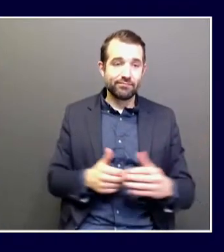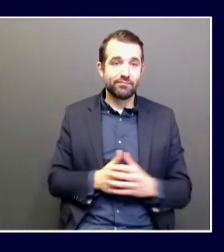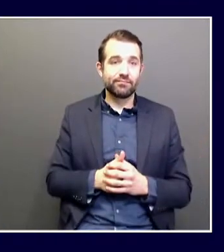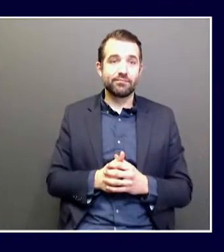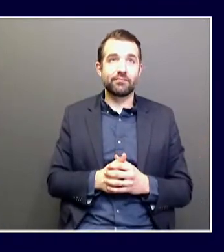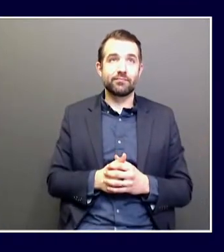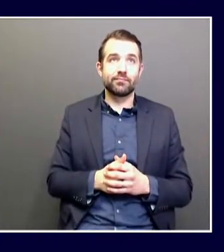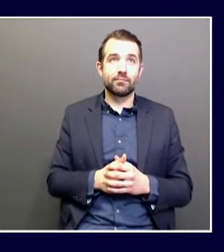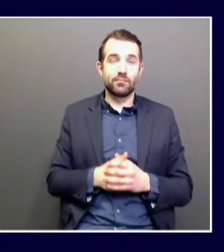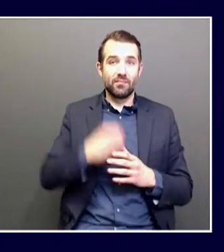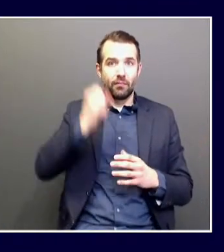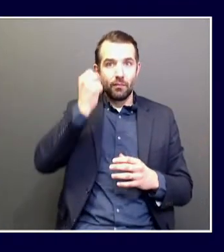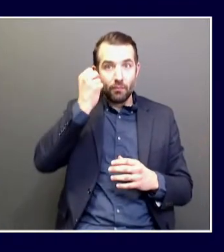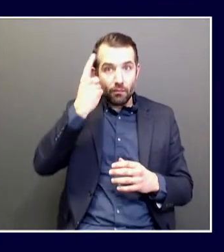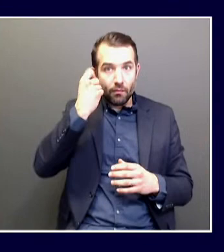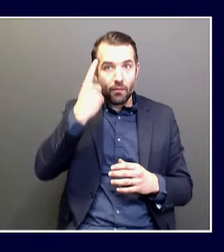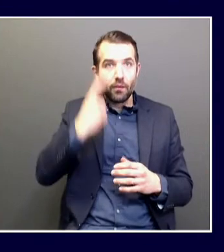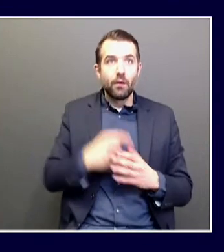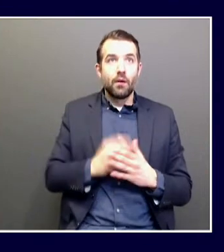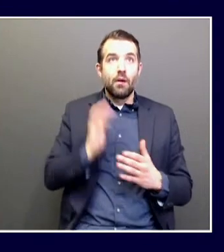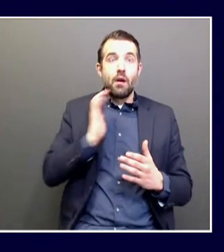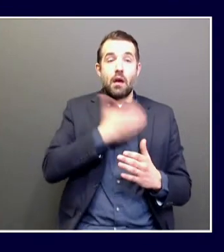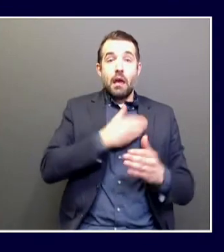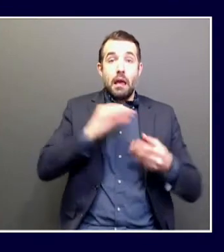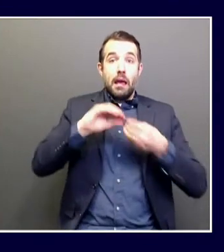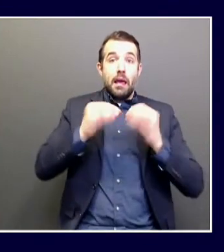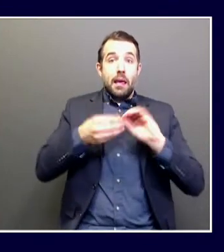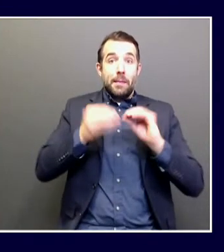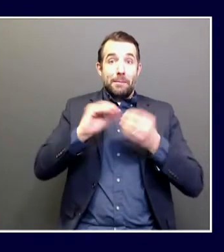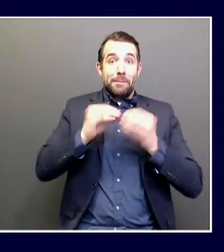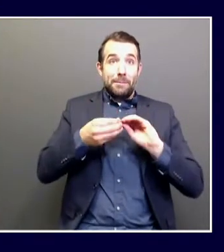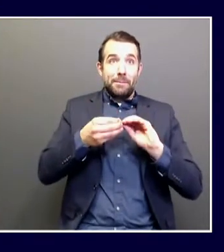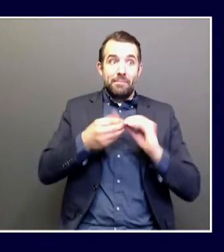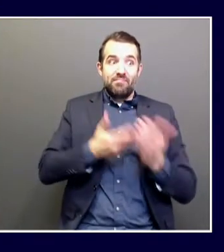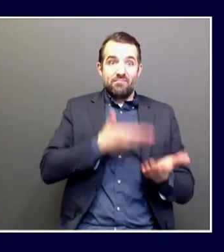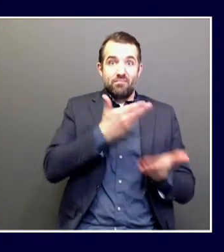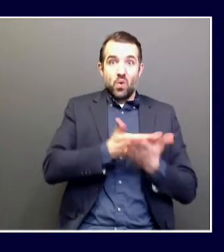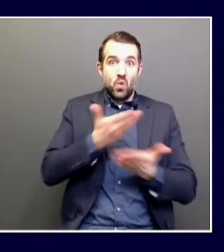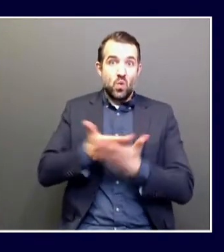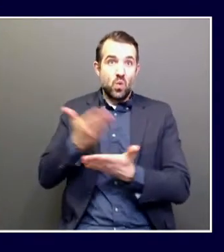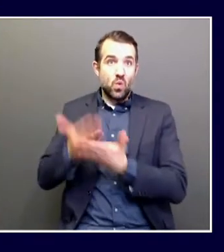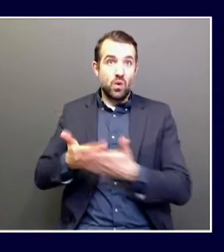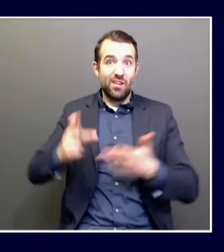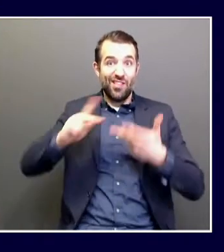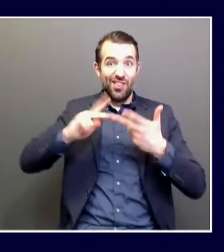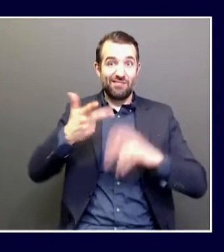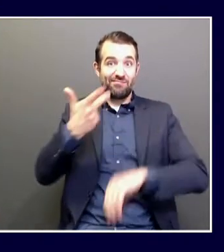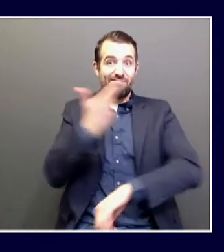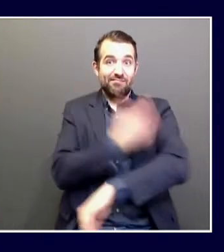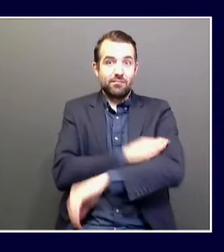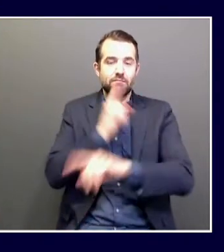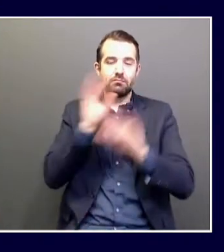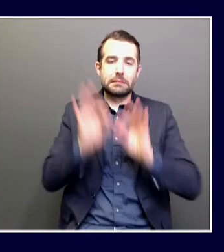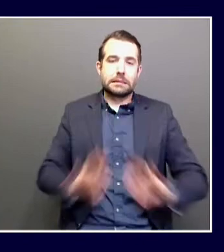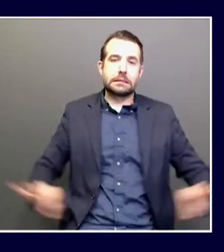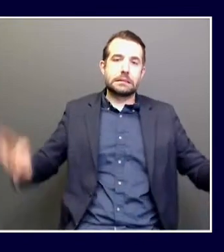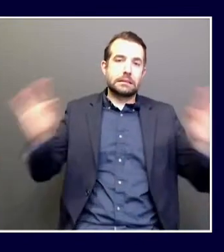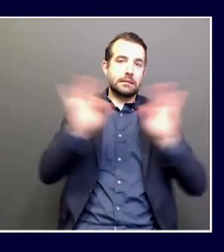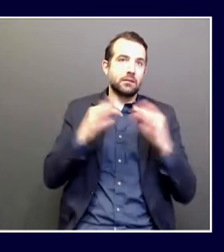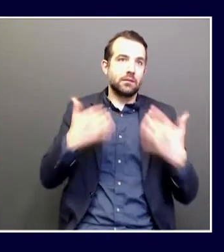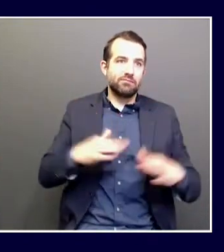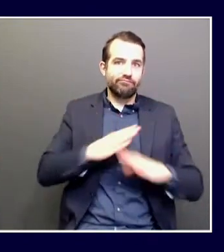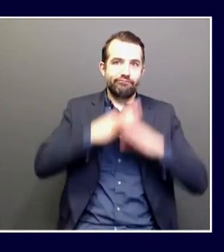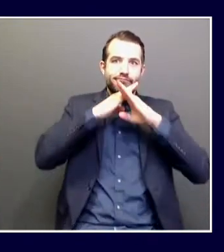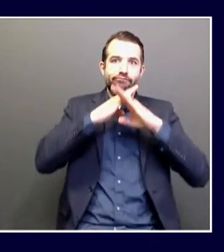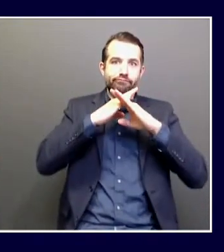the strength of the data around the importance of boosters, something you've heard me talk about, Patty, as well as the safety of boosters in this population,